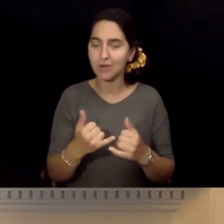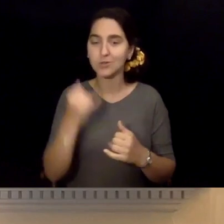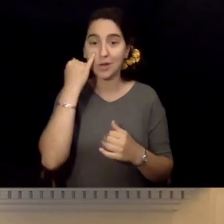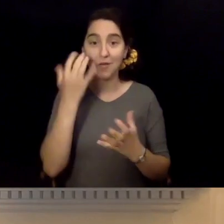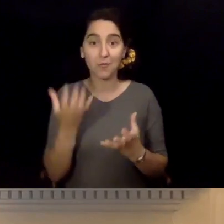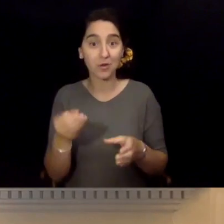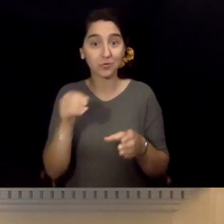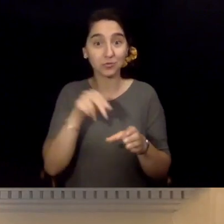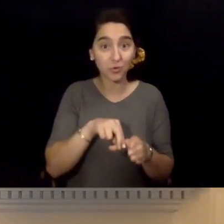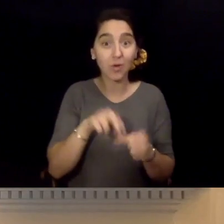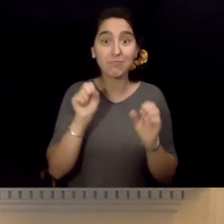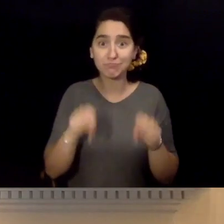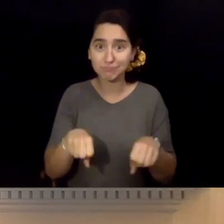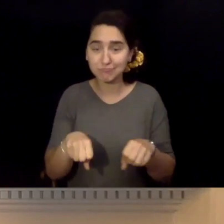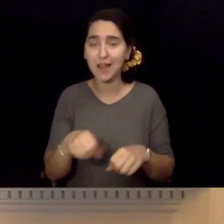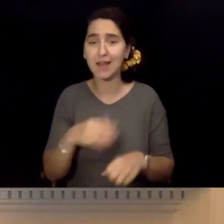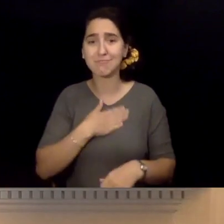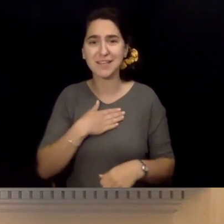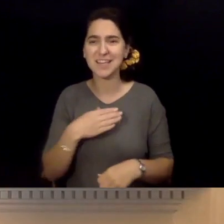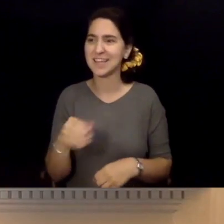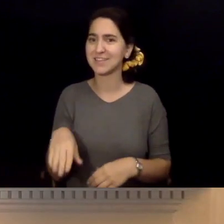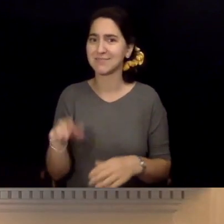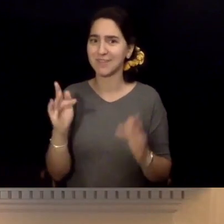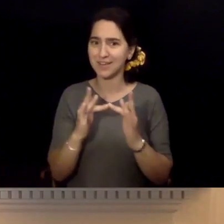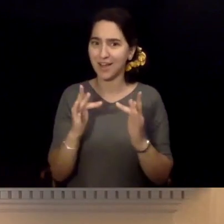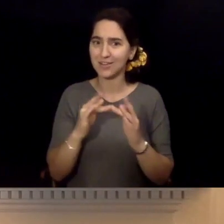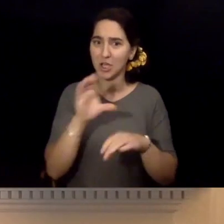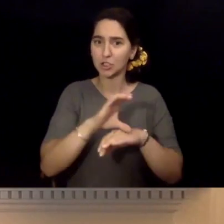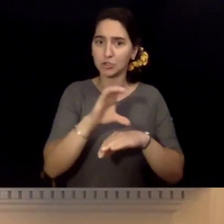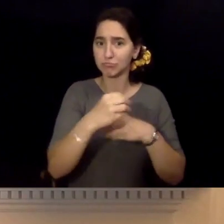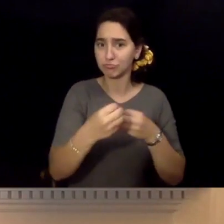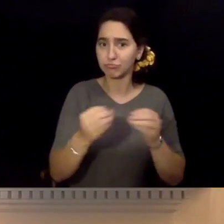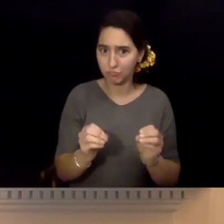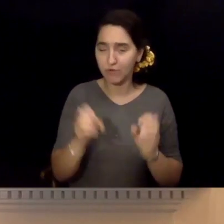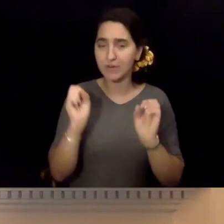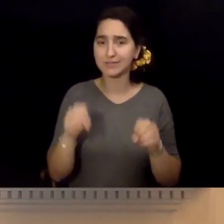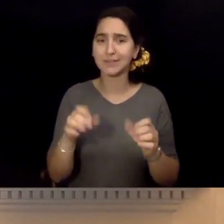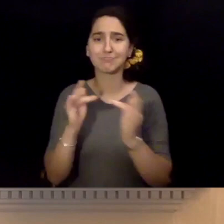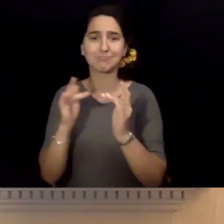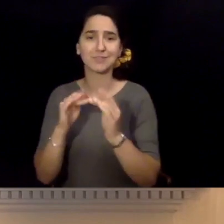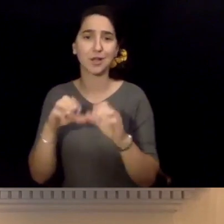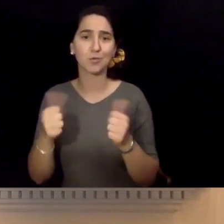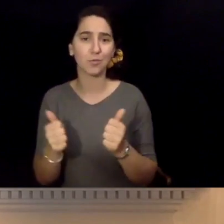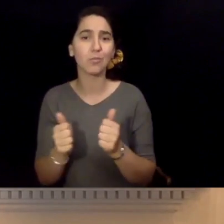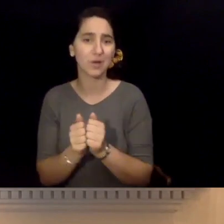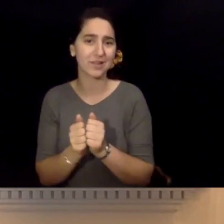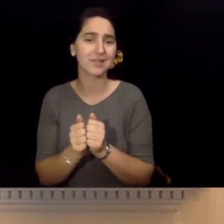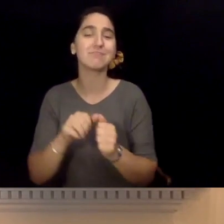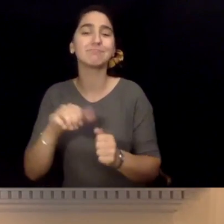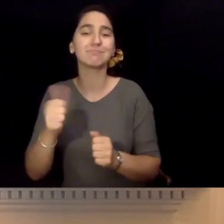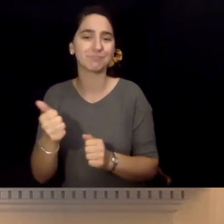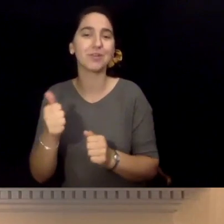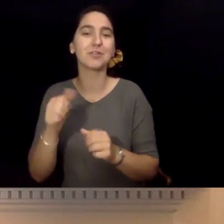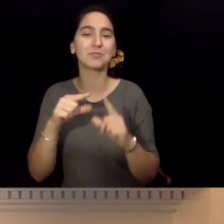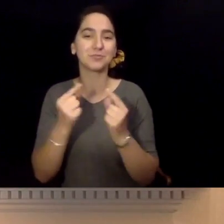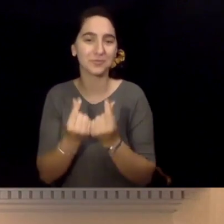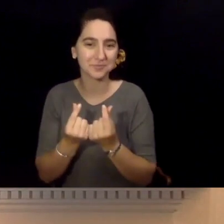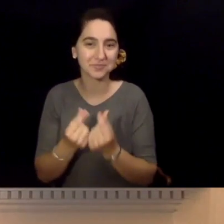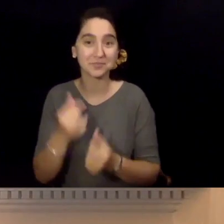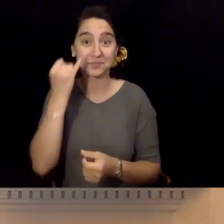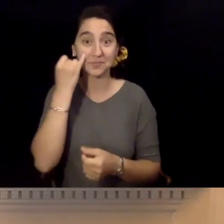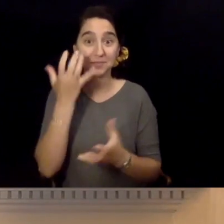now. So if you would like to participate in that, please reach out to the church office and we can get you connected with one of those